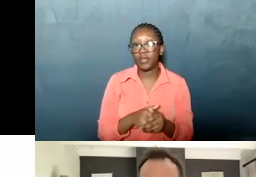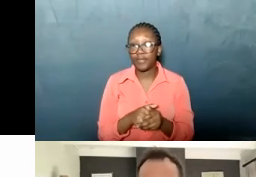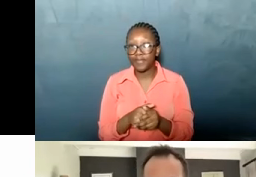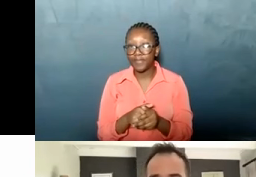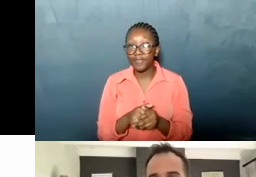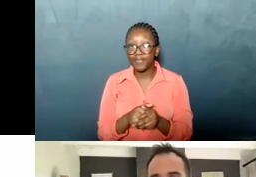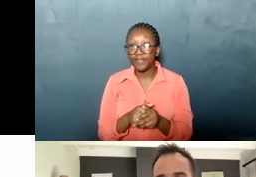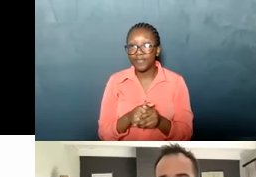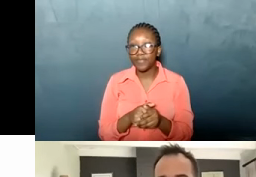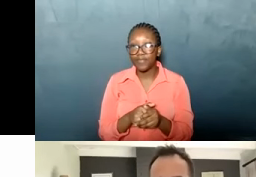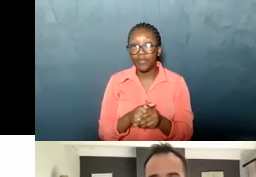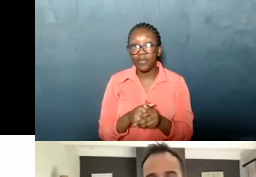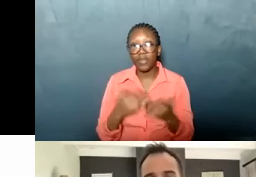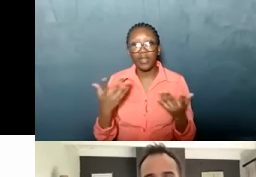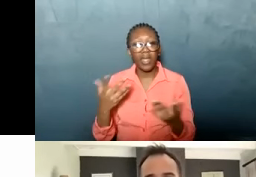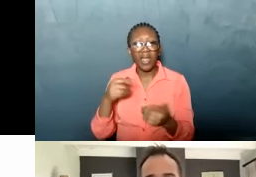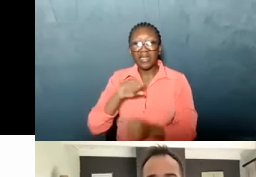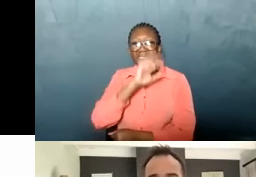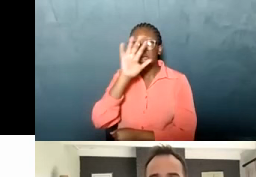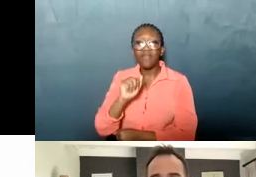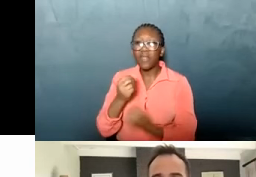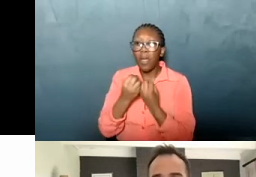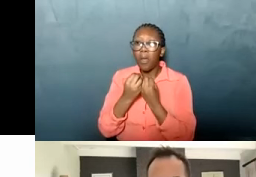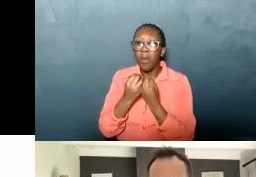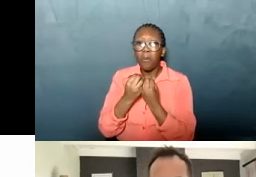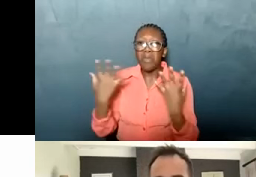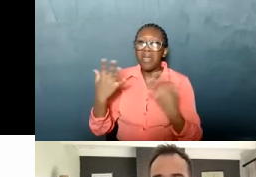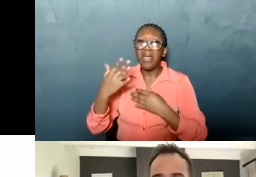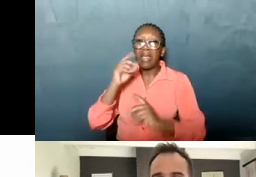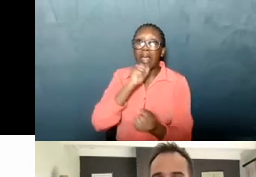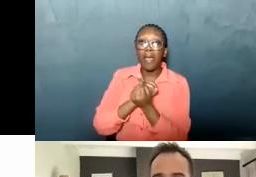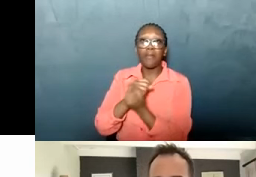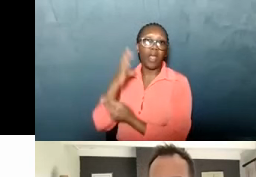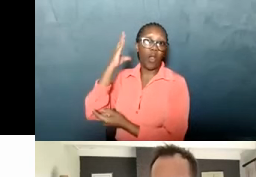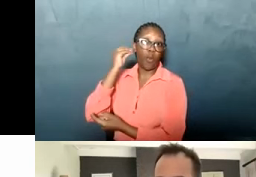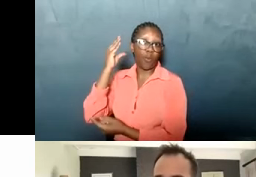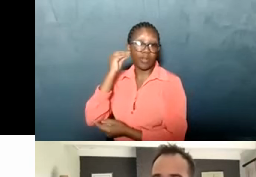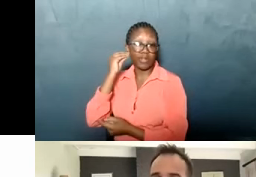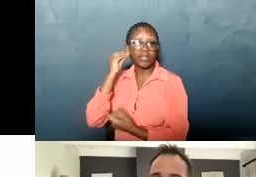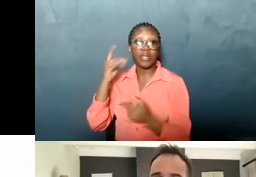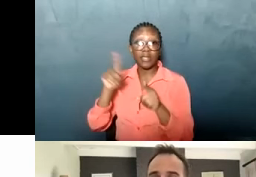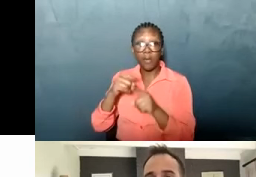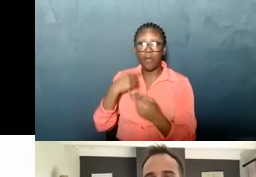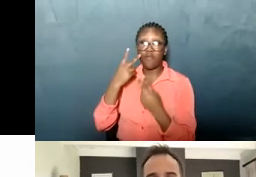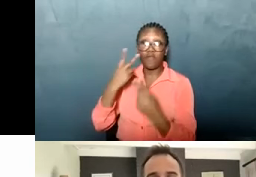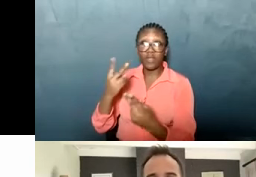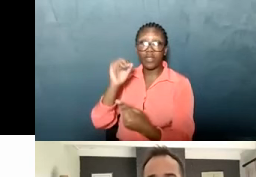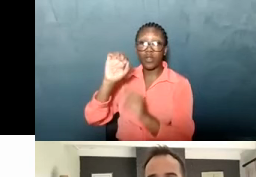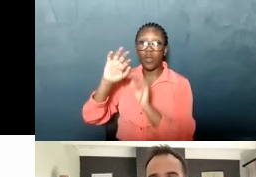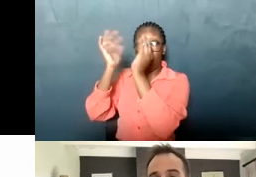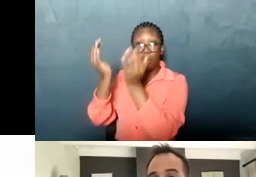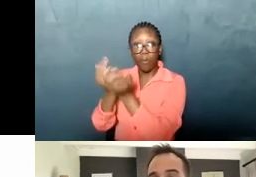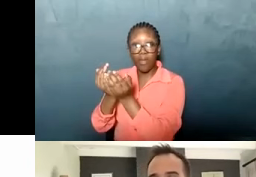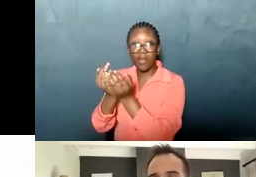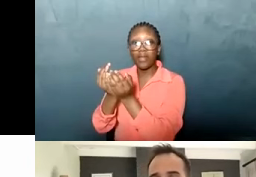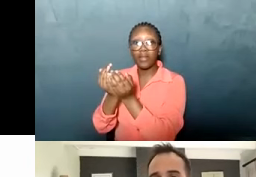So how common is hearing loss in South Africa? We've heard some global figures, but the prevalence of all severities of hearing loss